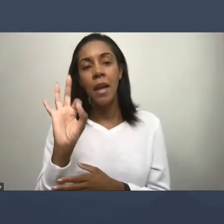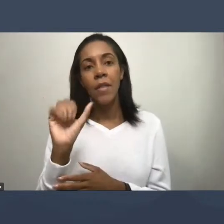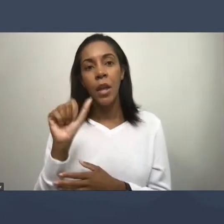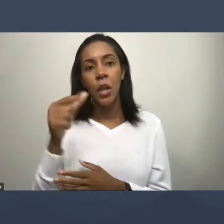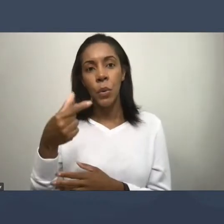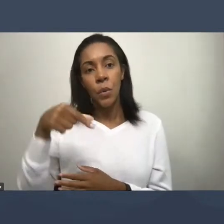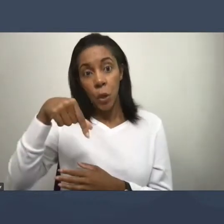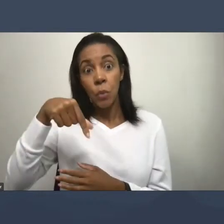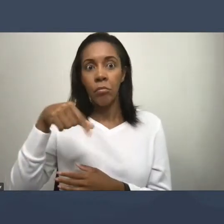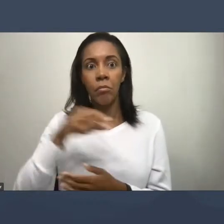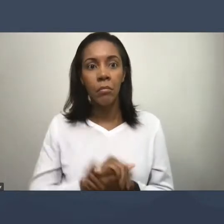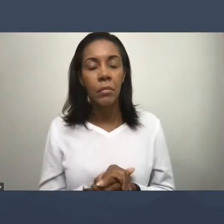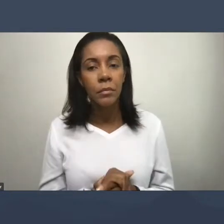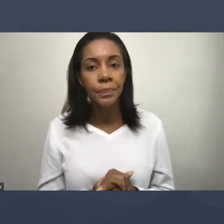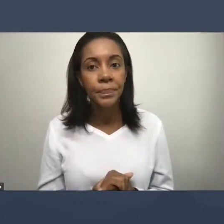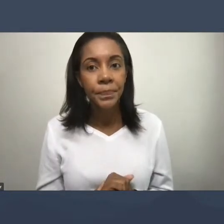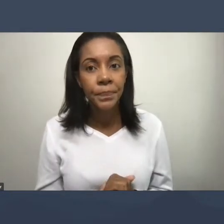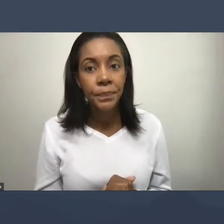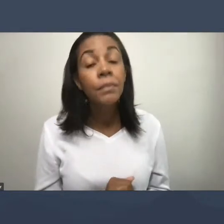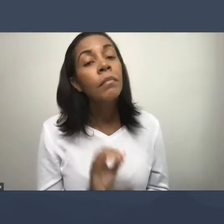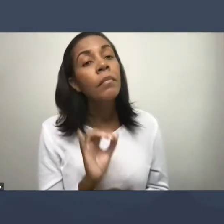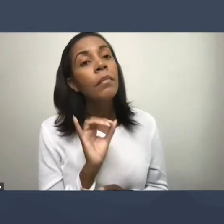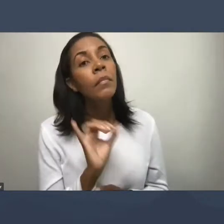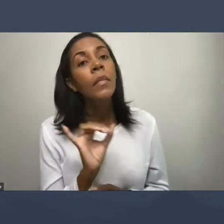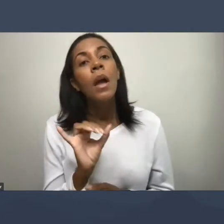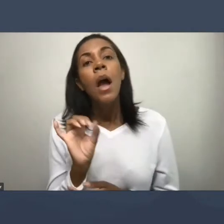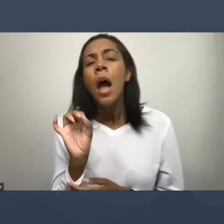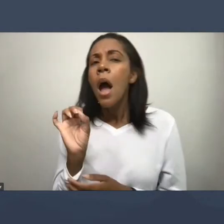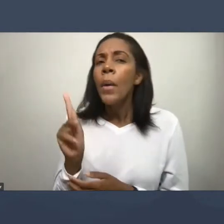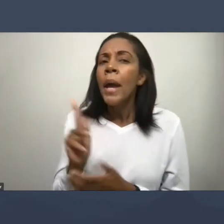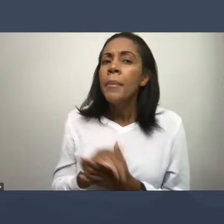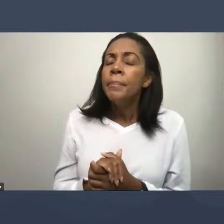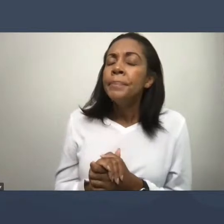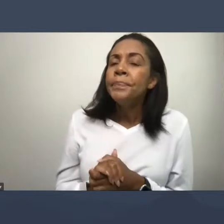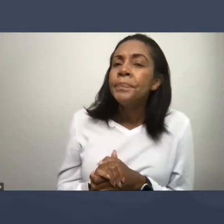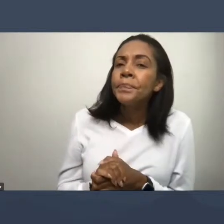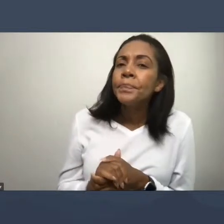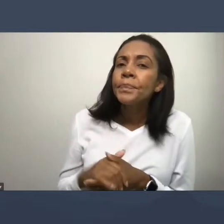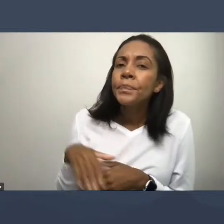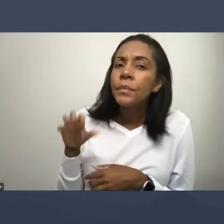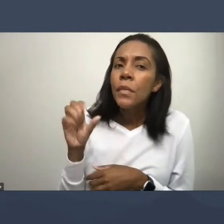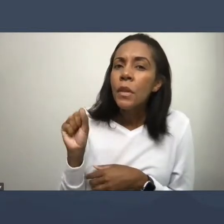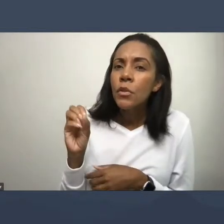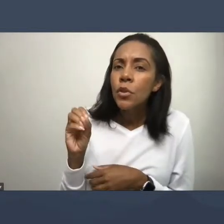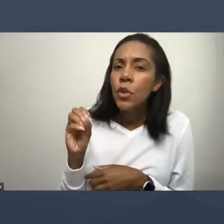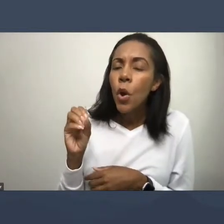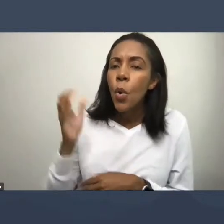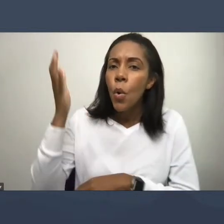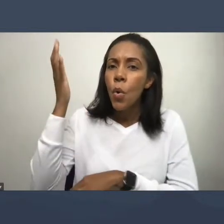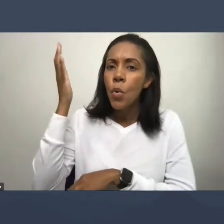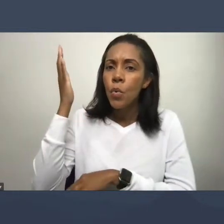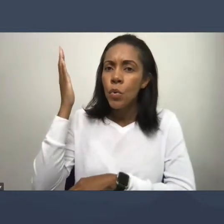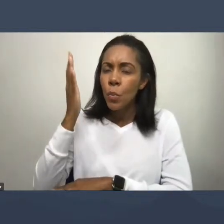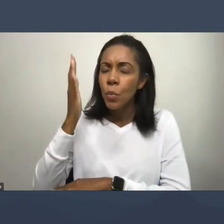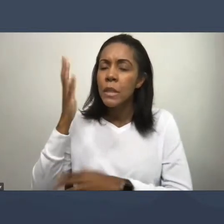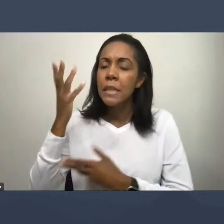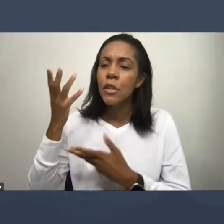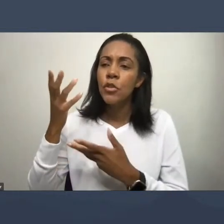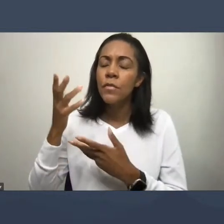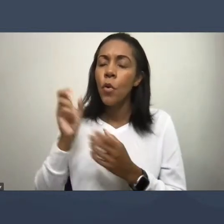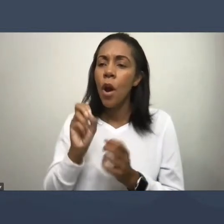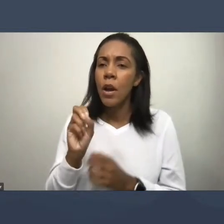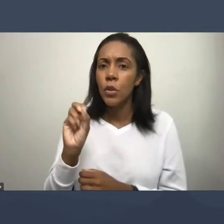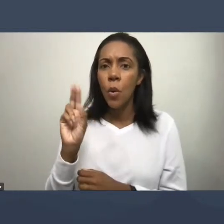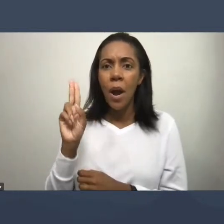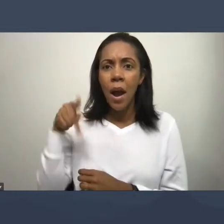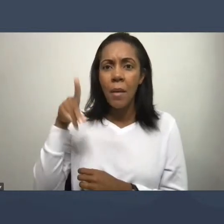Okay, so no presentation in terms of renewed, updated guidance or